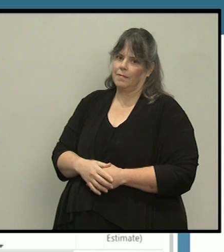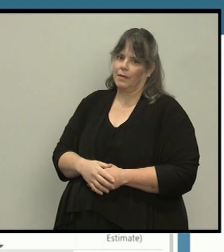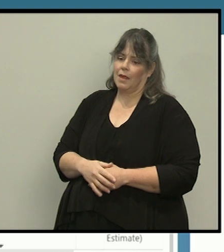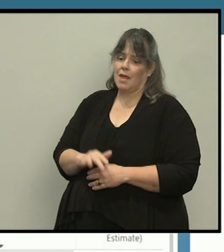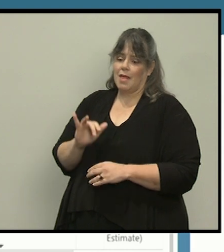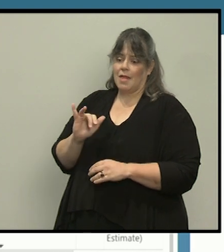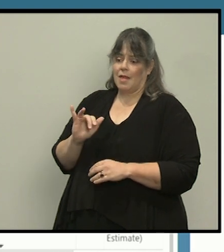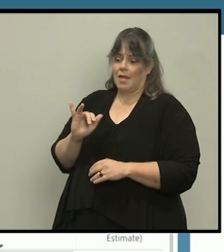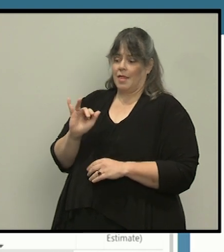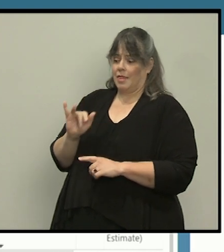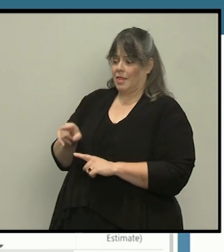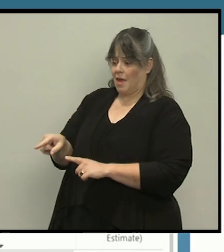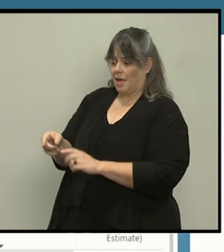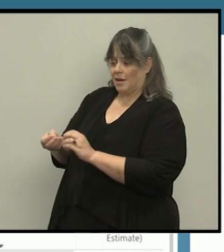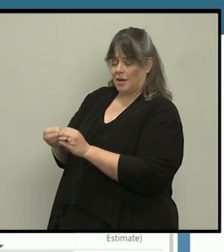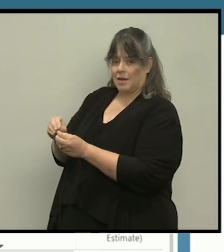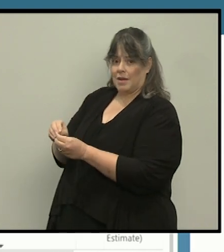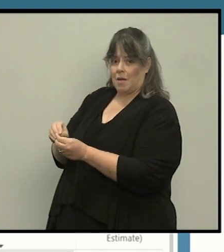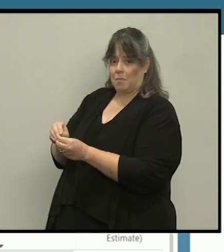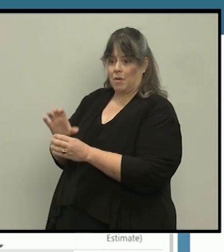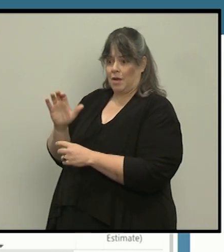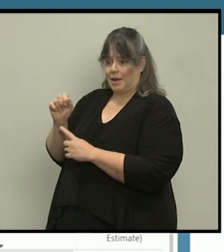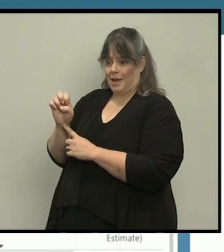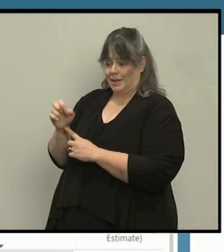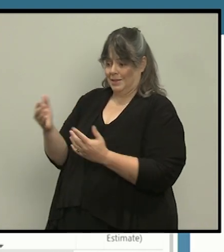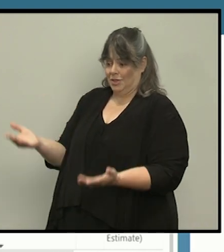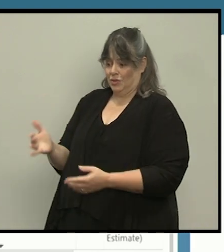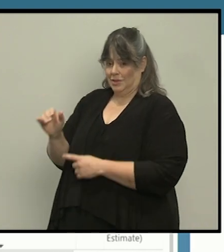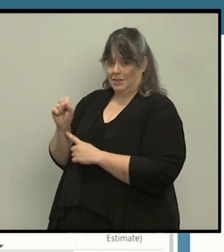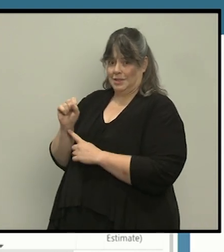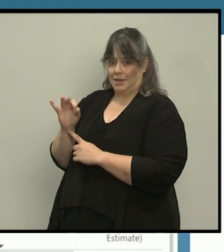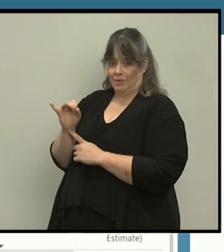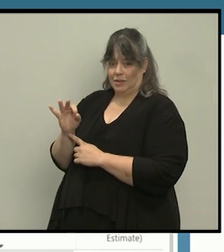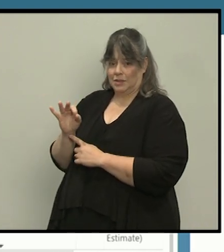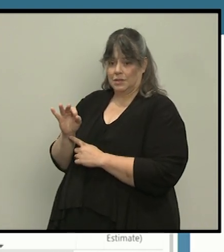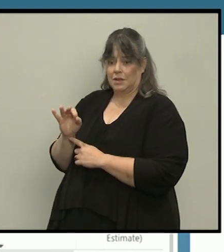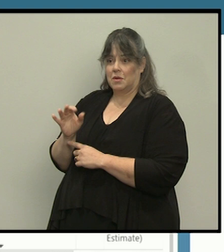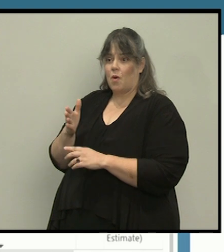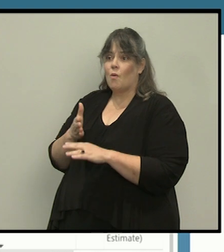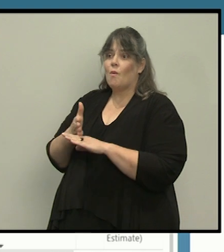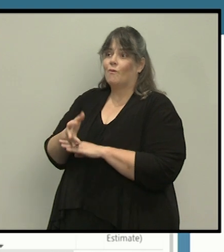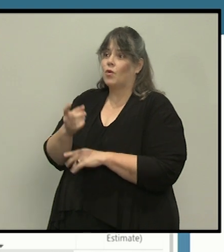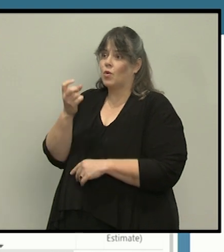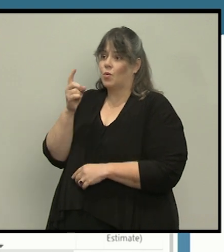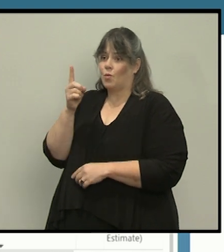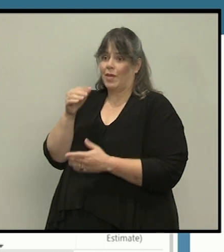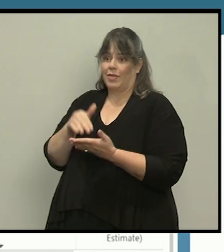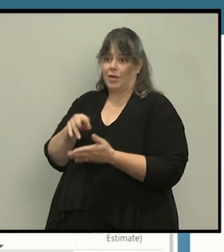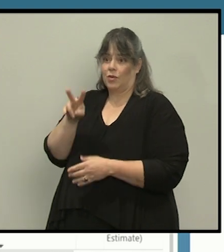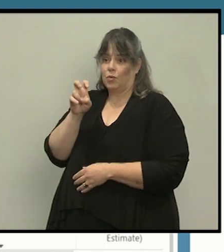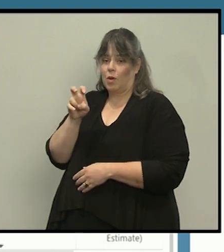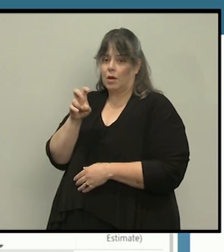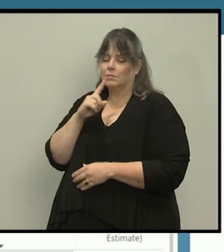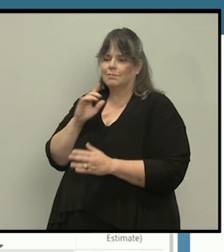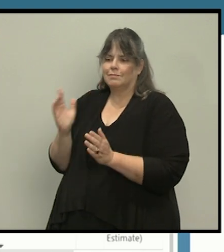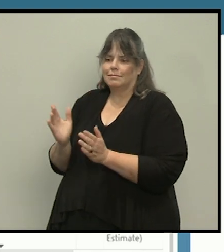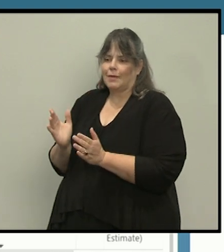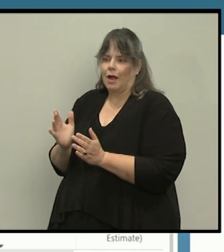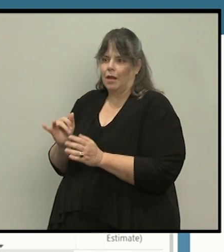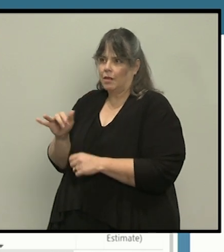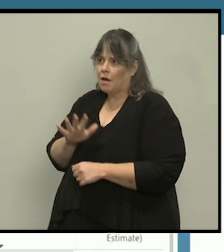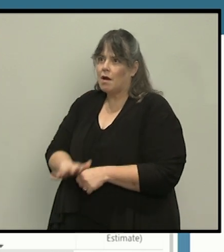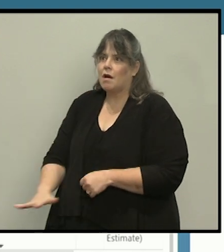The number of cases diagnosed in the city, just over 1,200, are small compared to the overall San